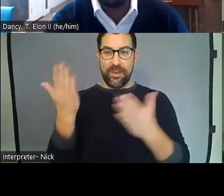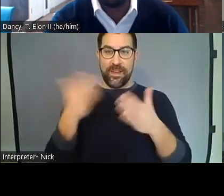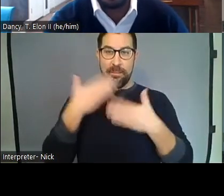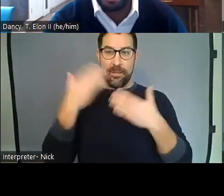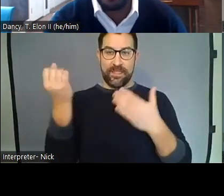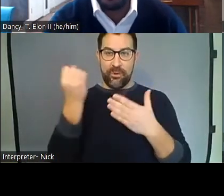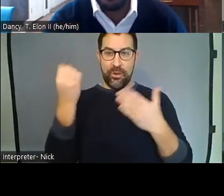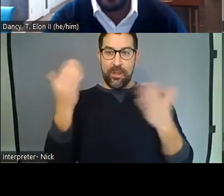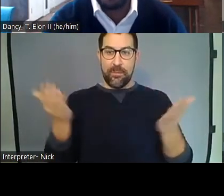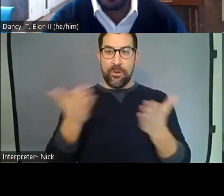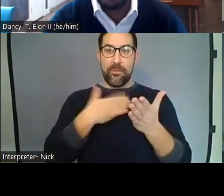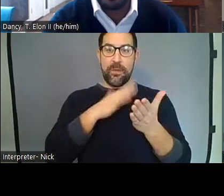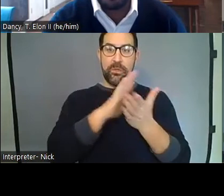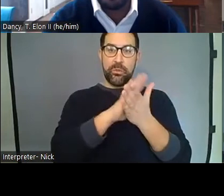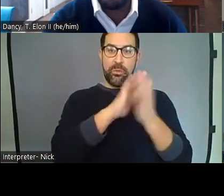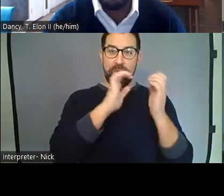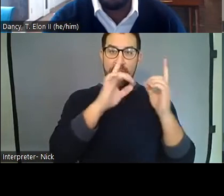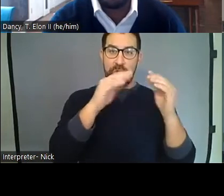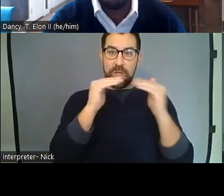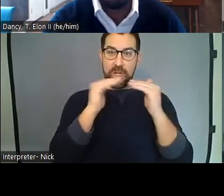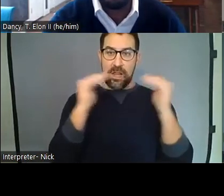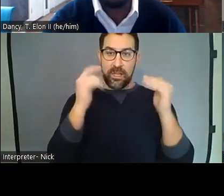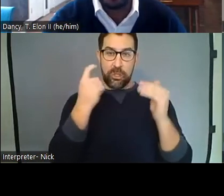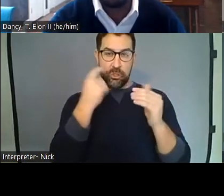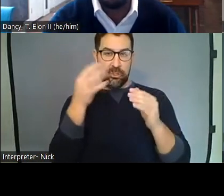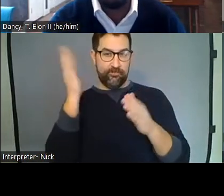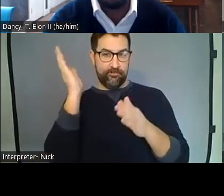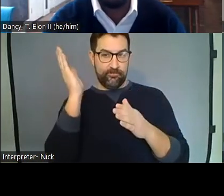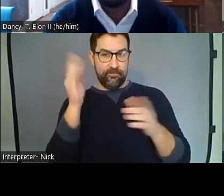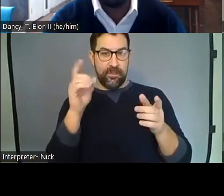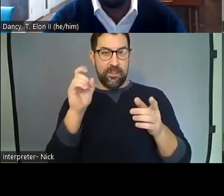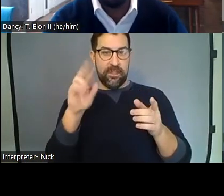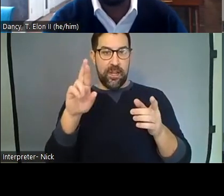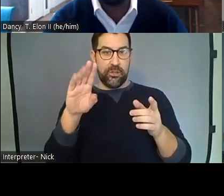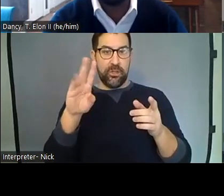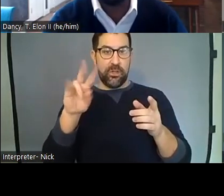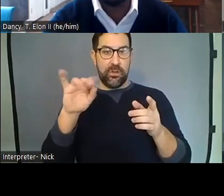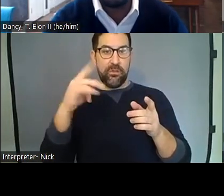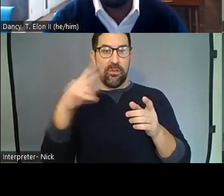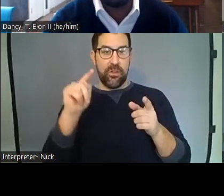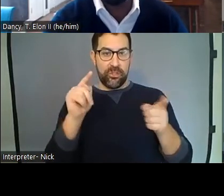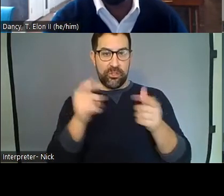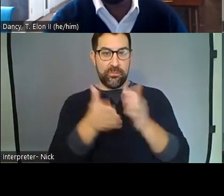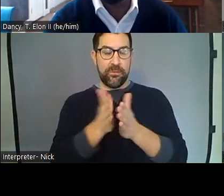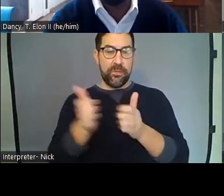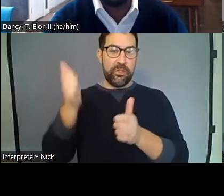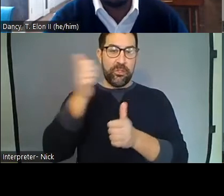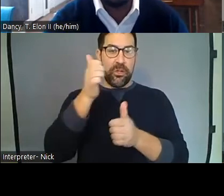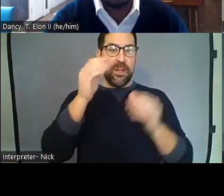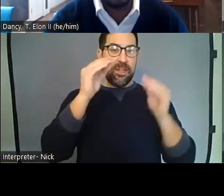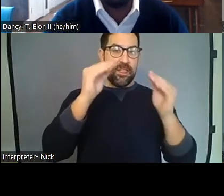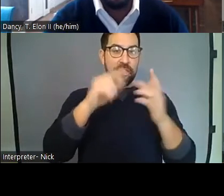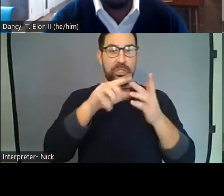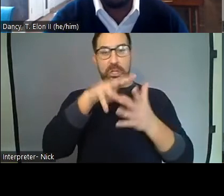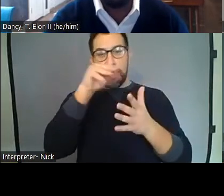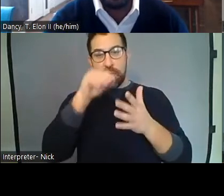I'm joined by my School of Education colleague, who you just heard from, Dr. Sabina Vaught, who serves as chair of our Teaching, Learning, and